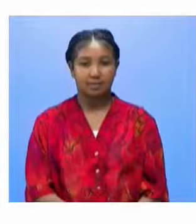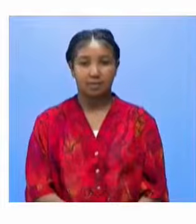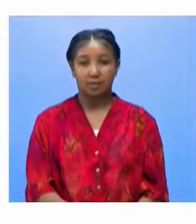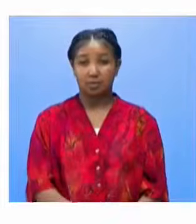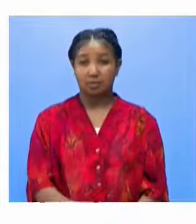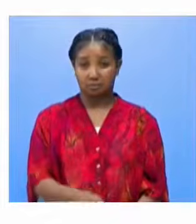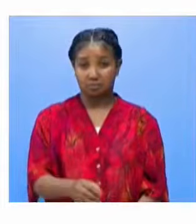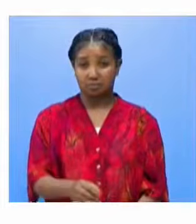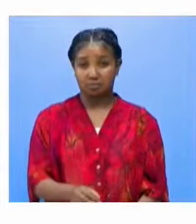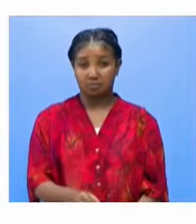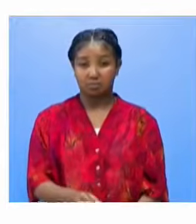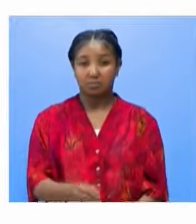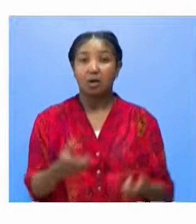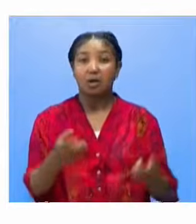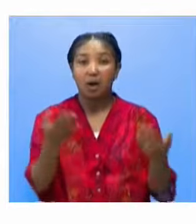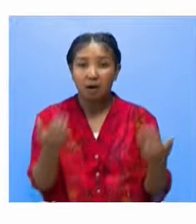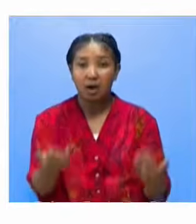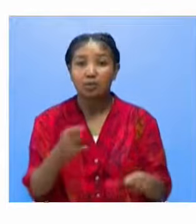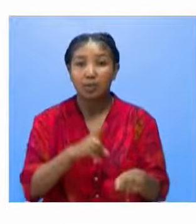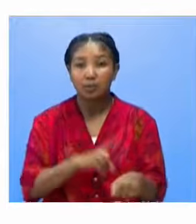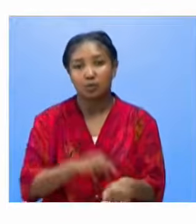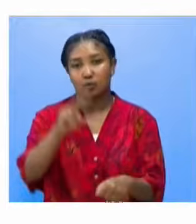You are just standing where?